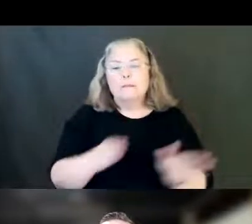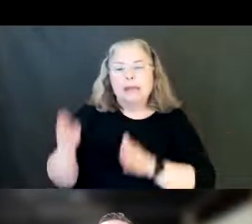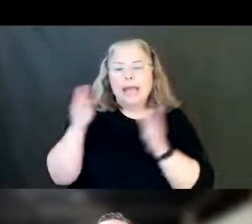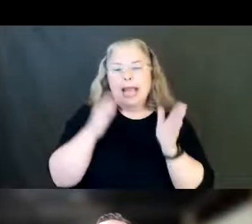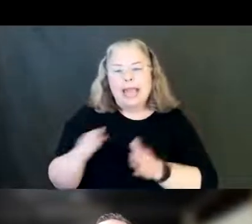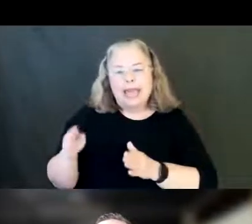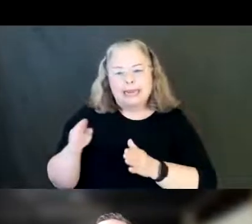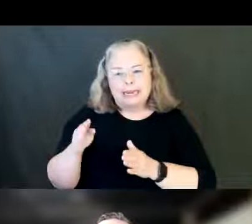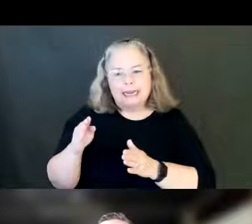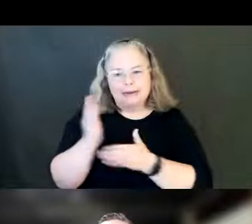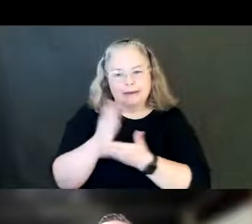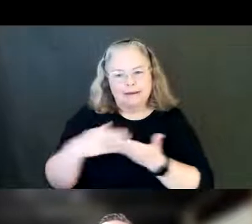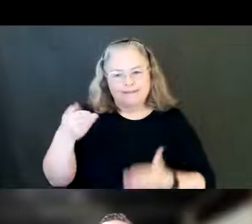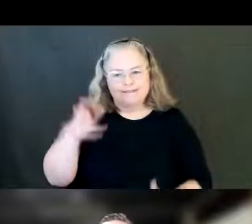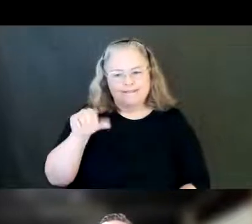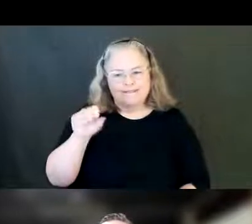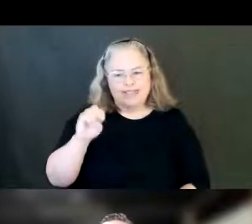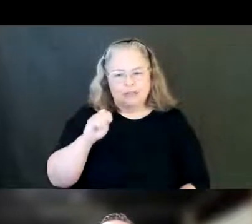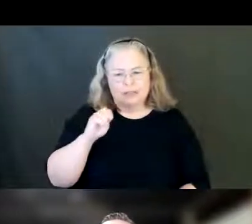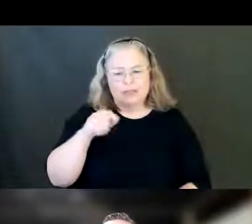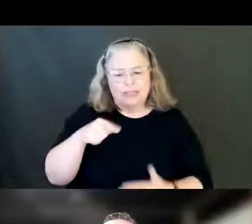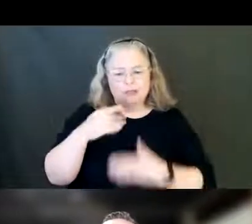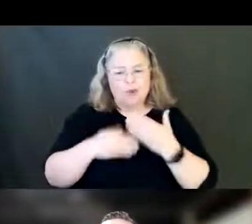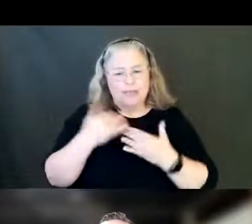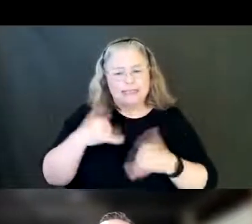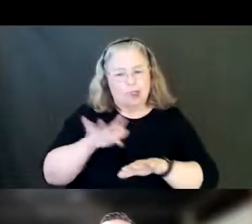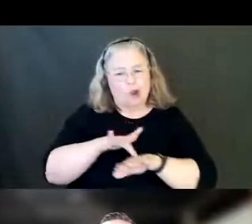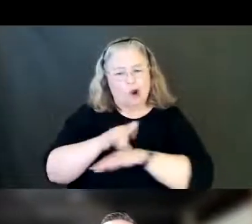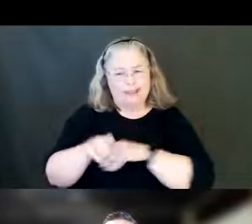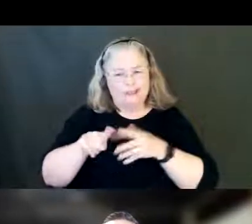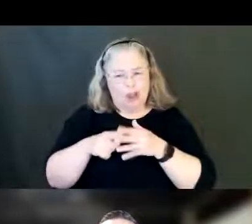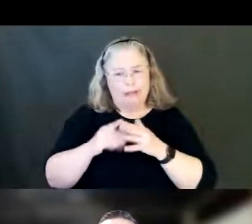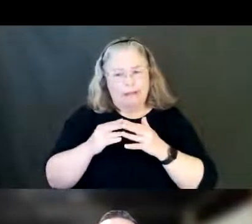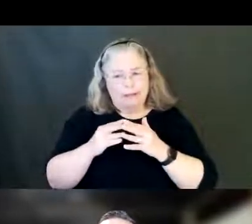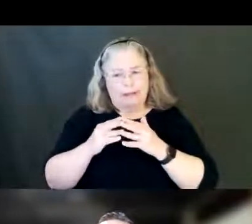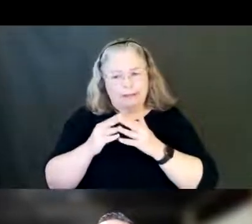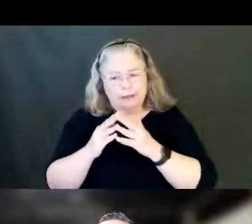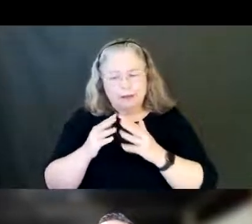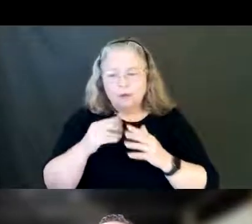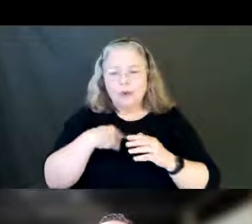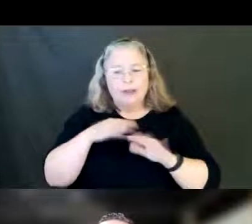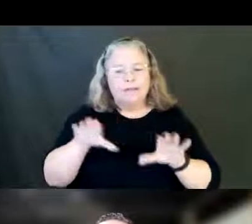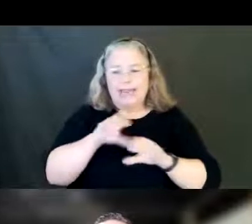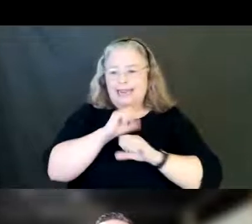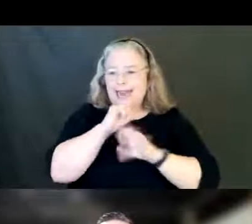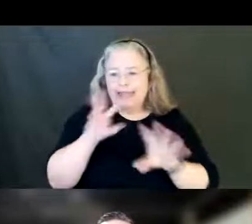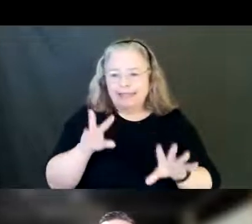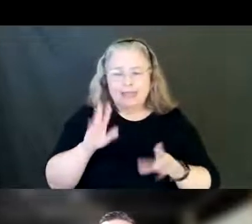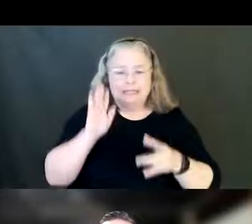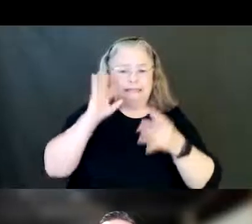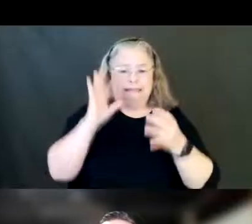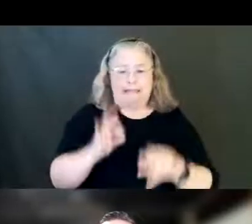very early on in this process. And so there's nothing that we've done or decided